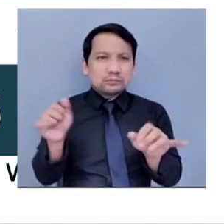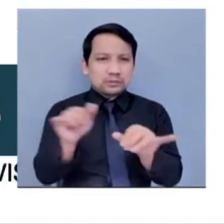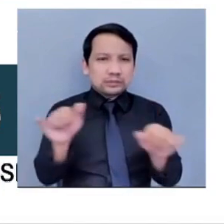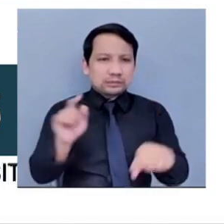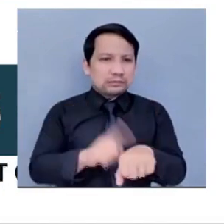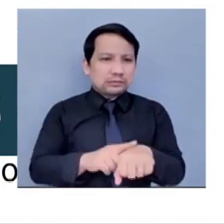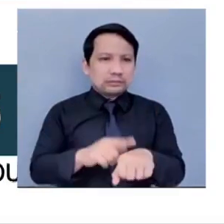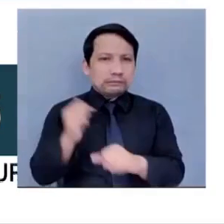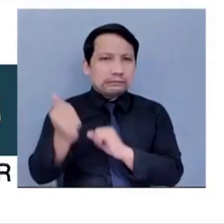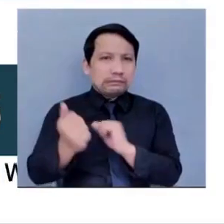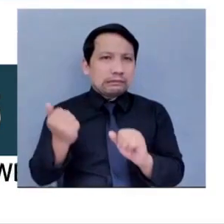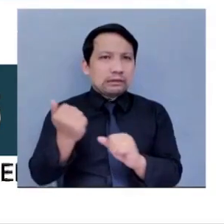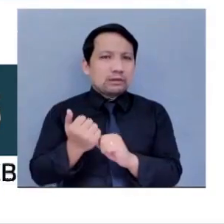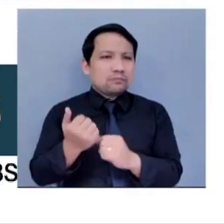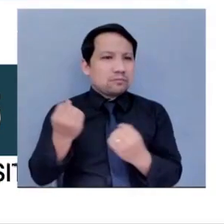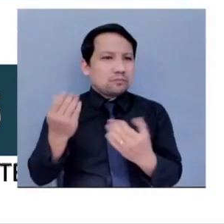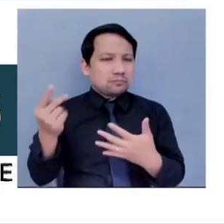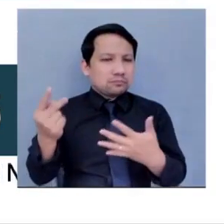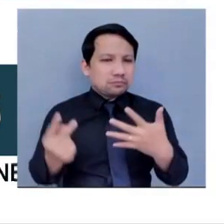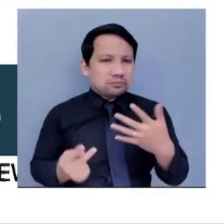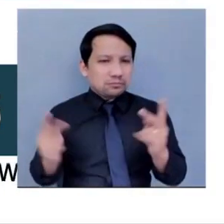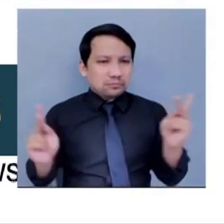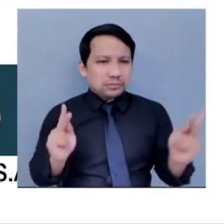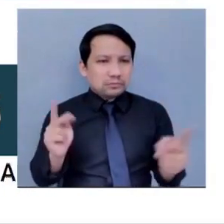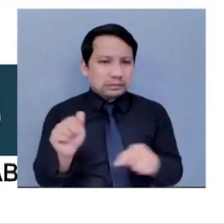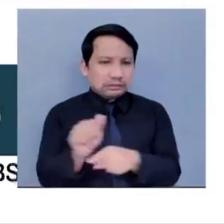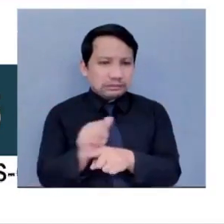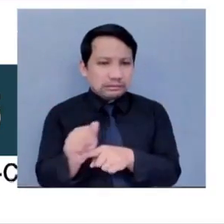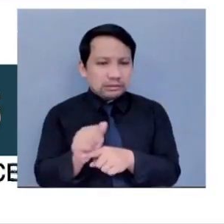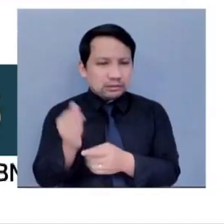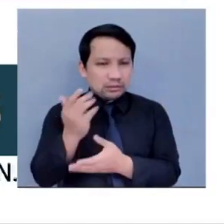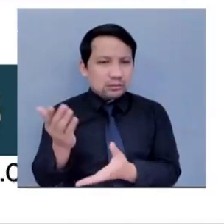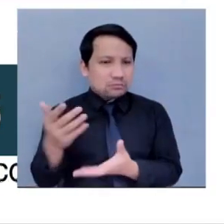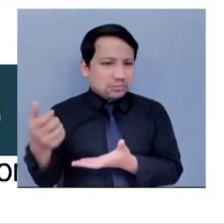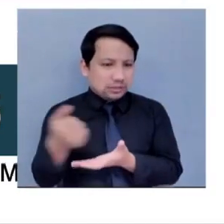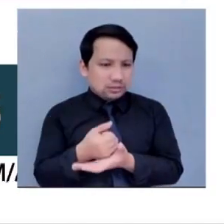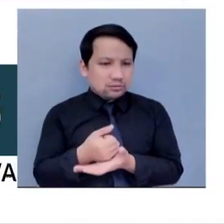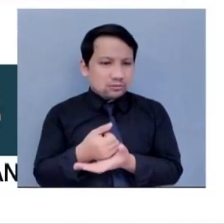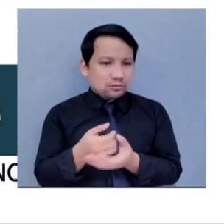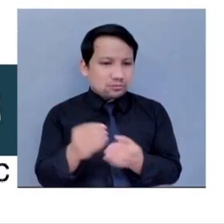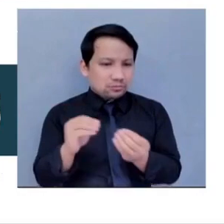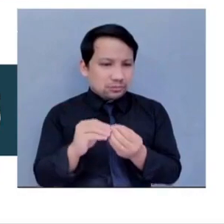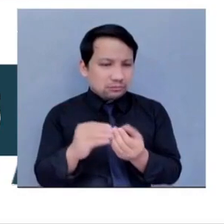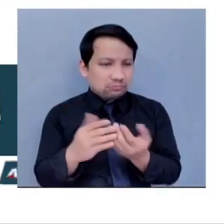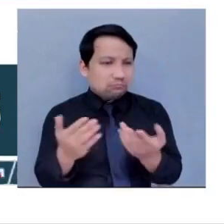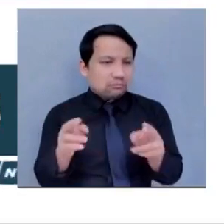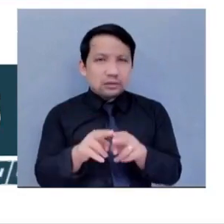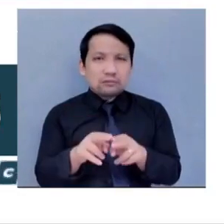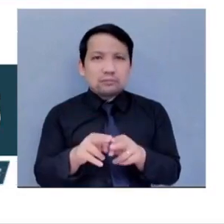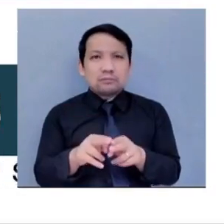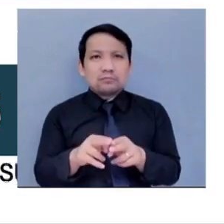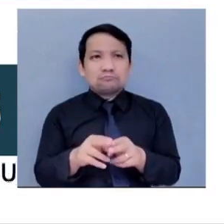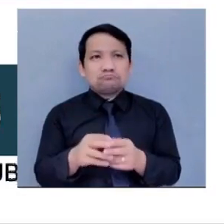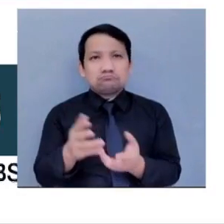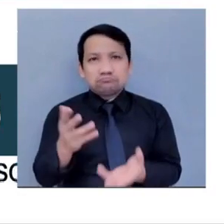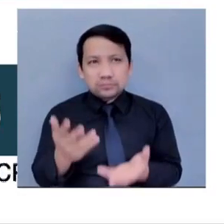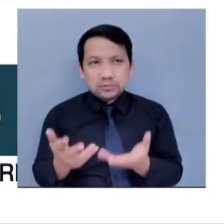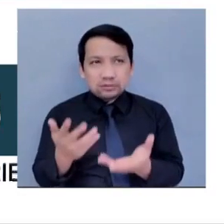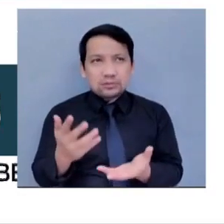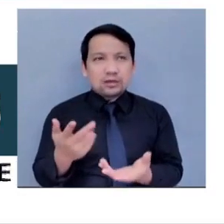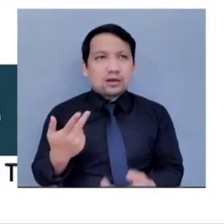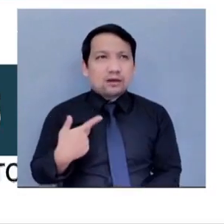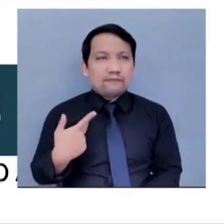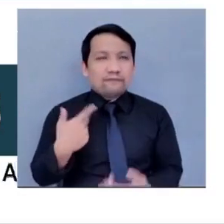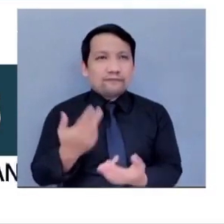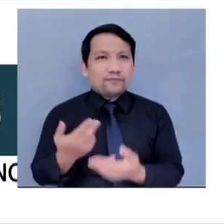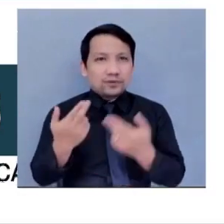year, many people are just praying to get greater normals for at least to have a resolution